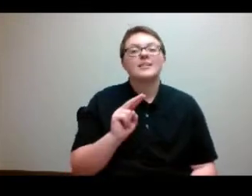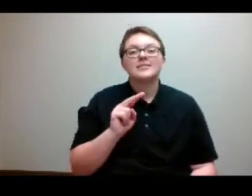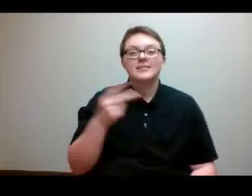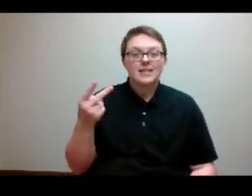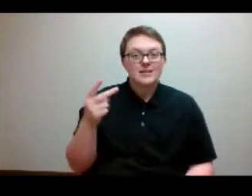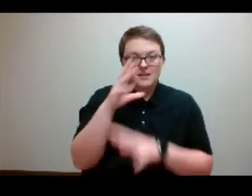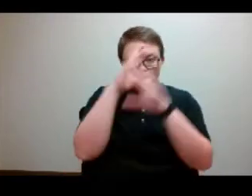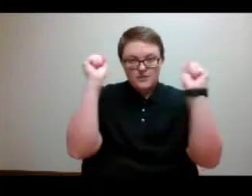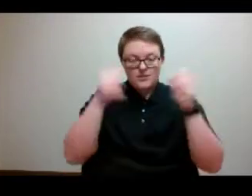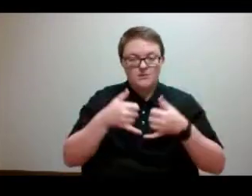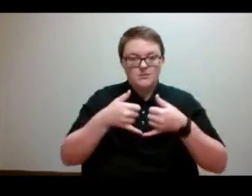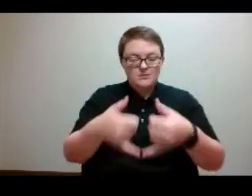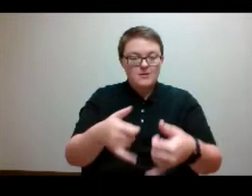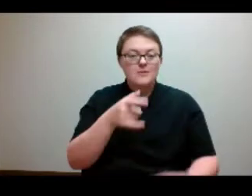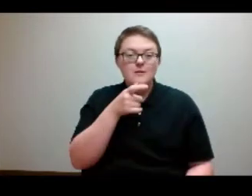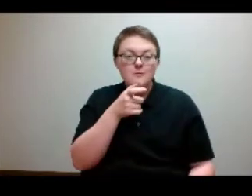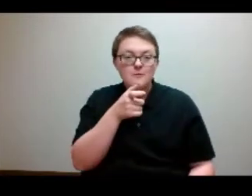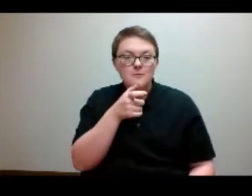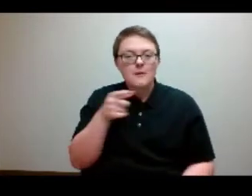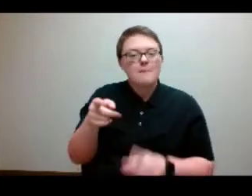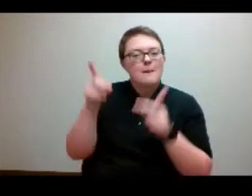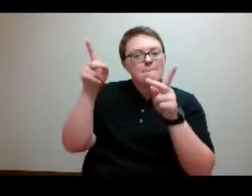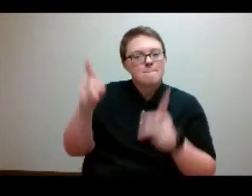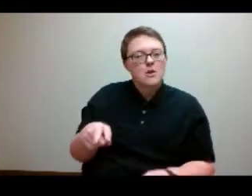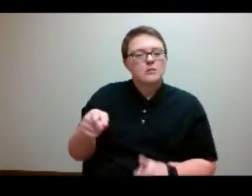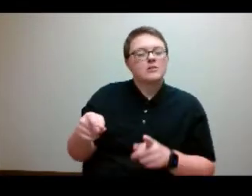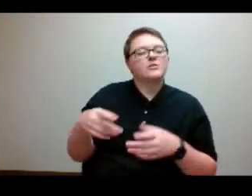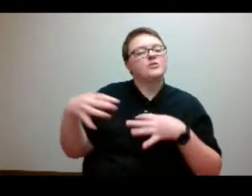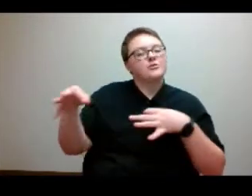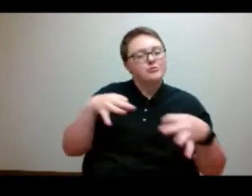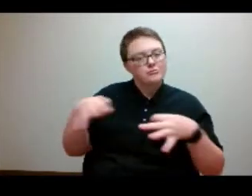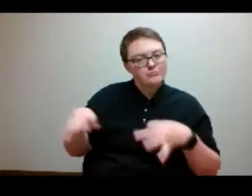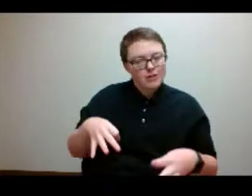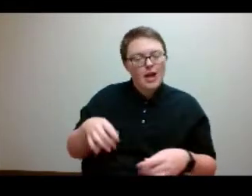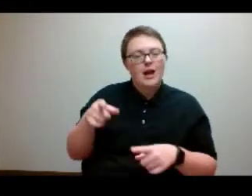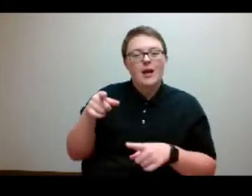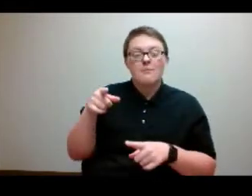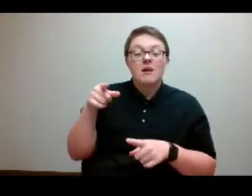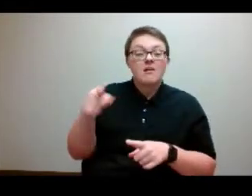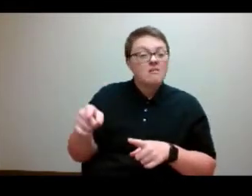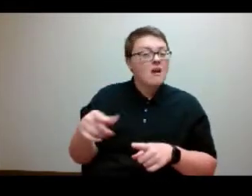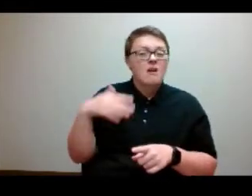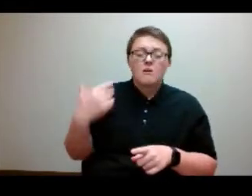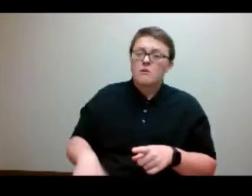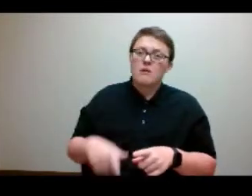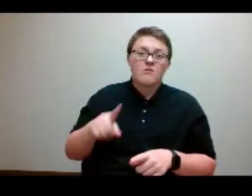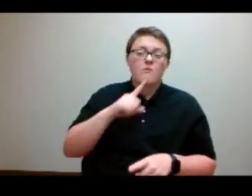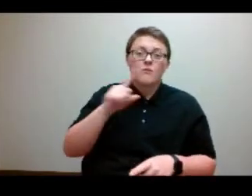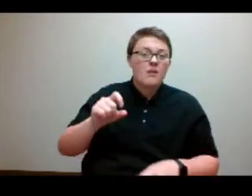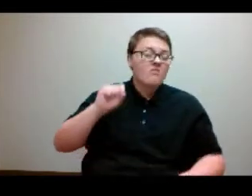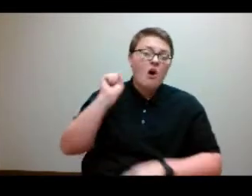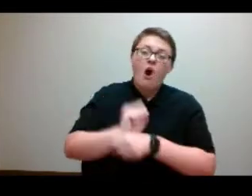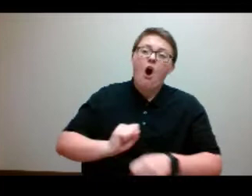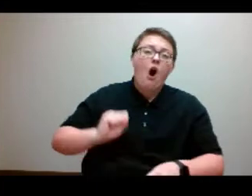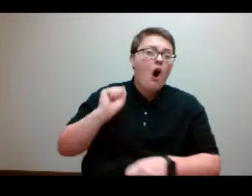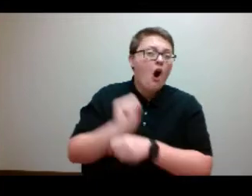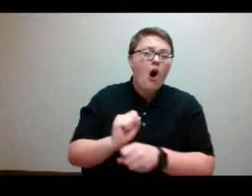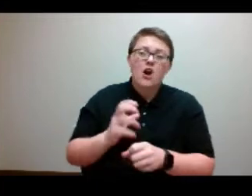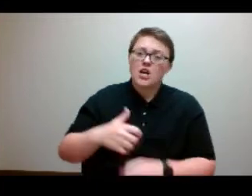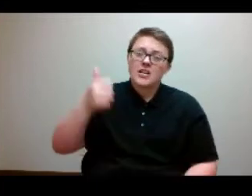President's Award is someone who has been described as hands down the hardest working employee at TCC.